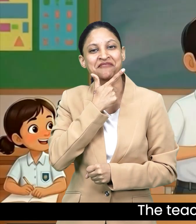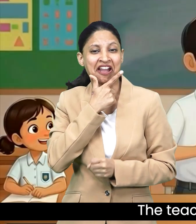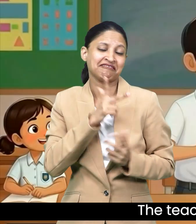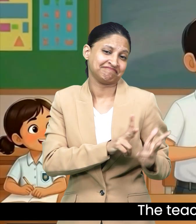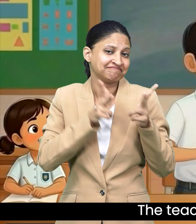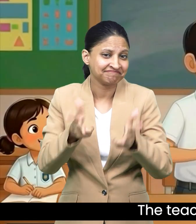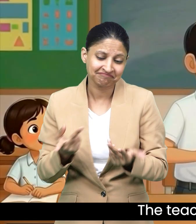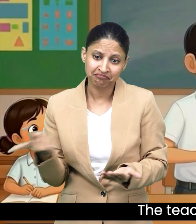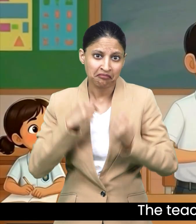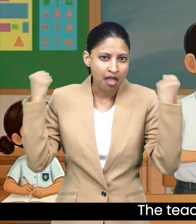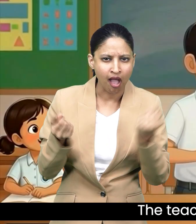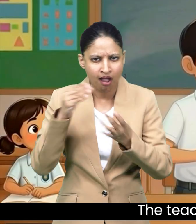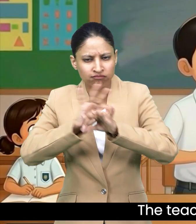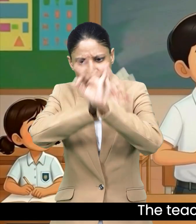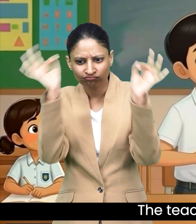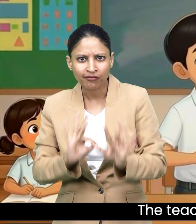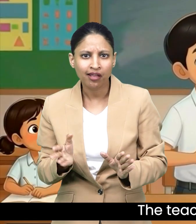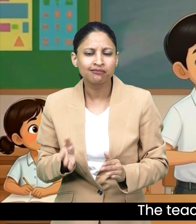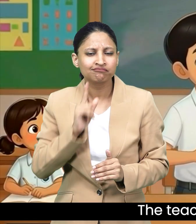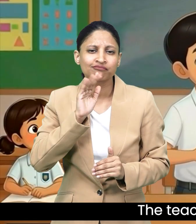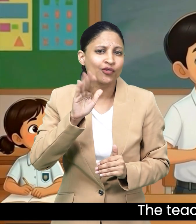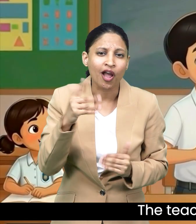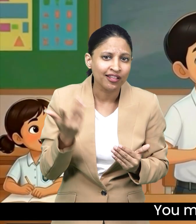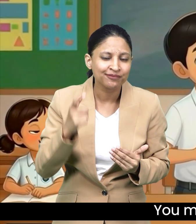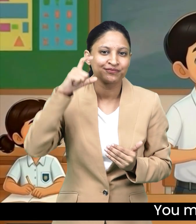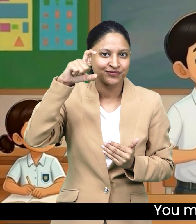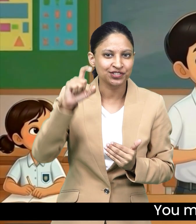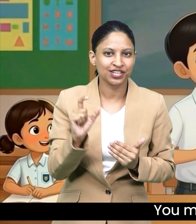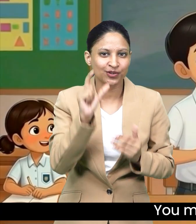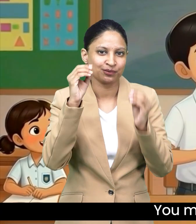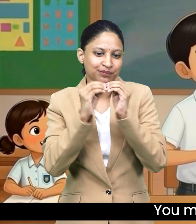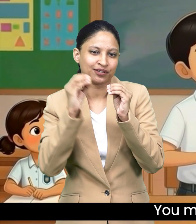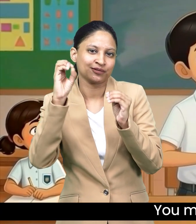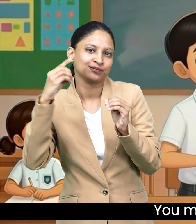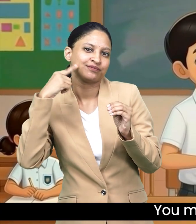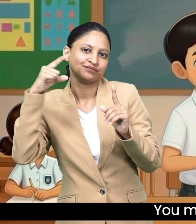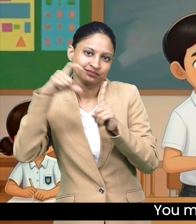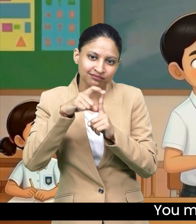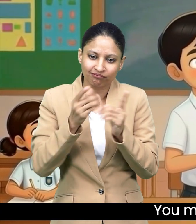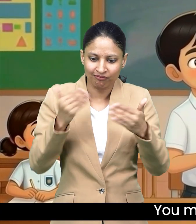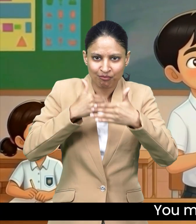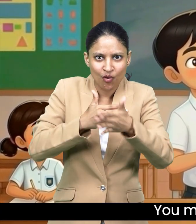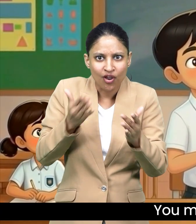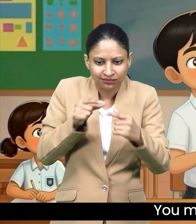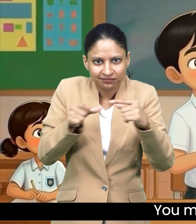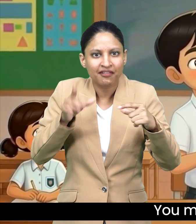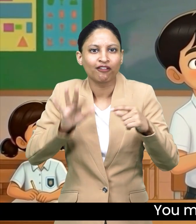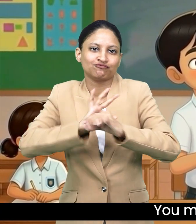The teacher smiled and said, "Well done. You made a cuboid box using nets."